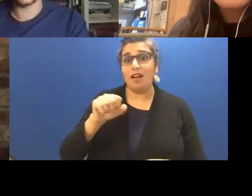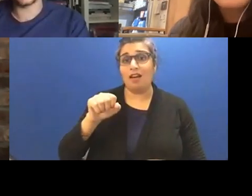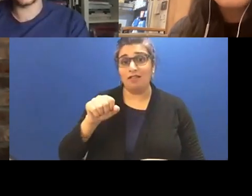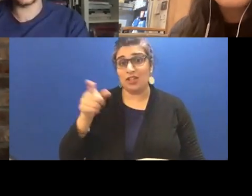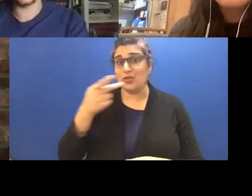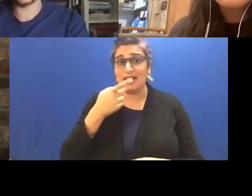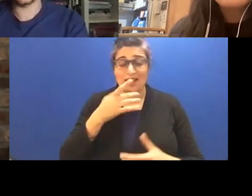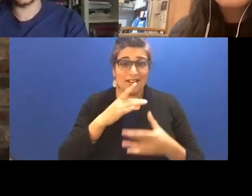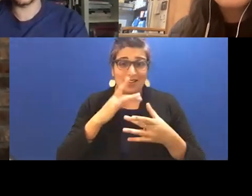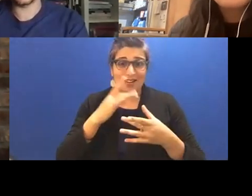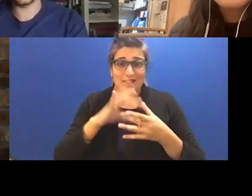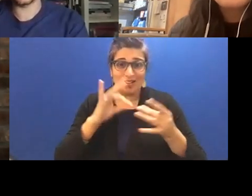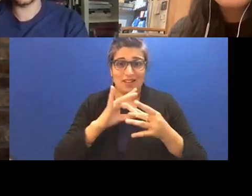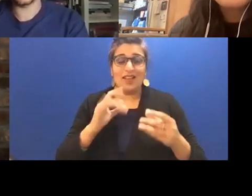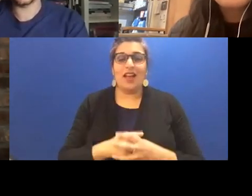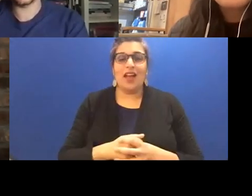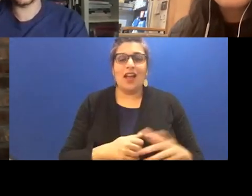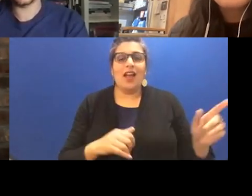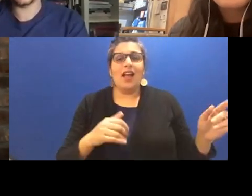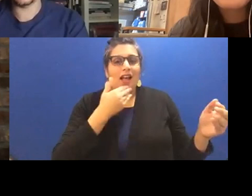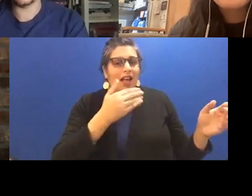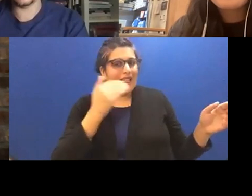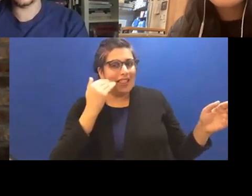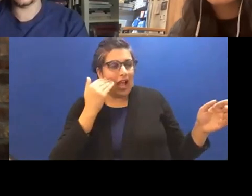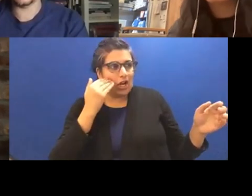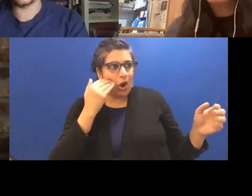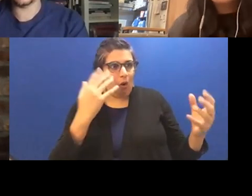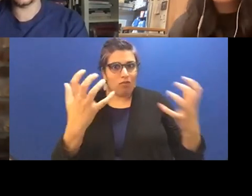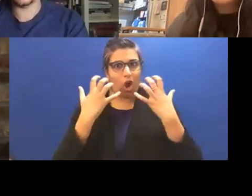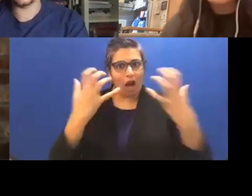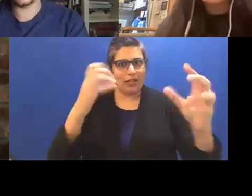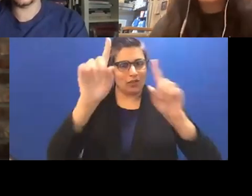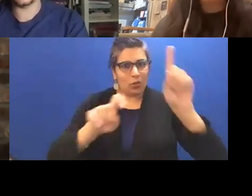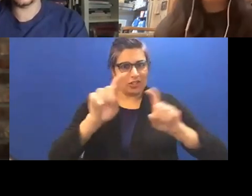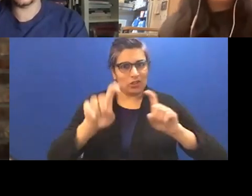Yeah, thank you. I know there's a good number of audience questions.